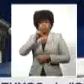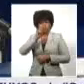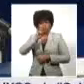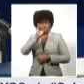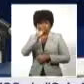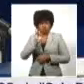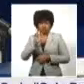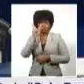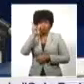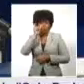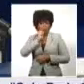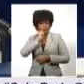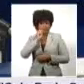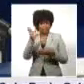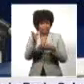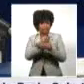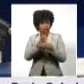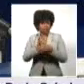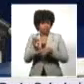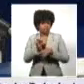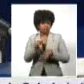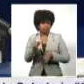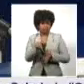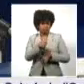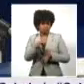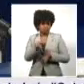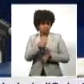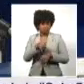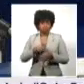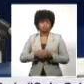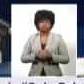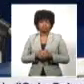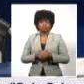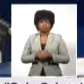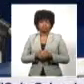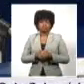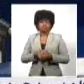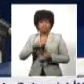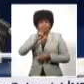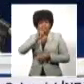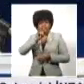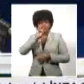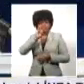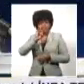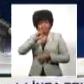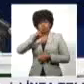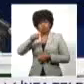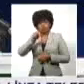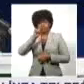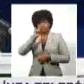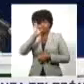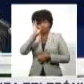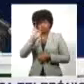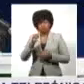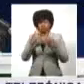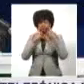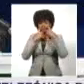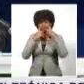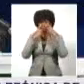of infection that might be out there. Yesterday, the largest number of positive cases were